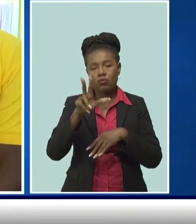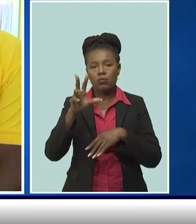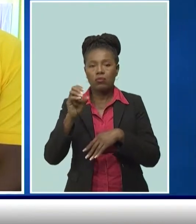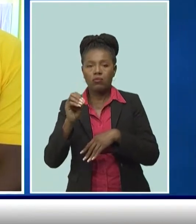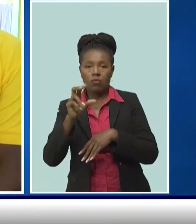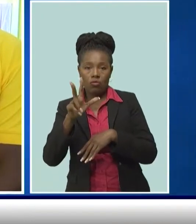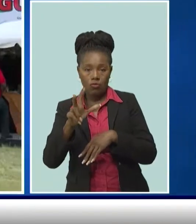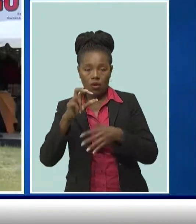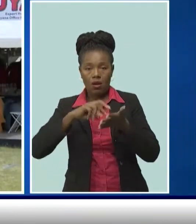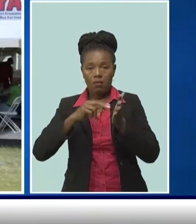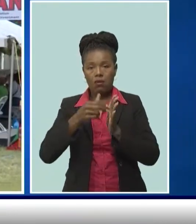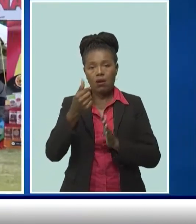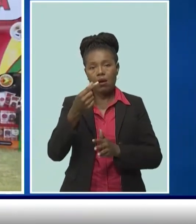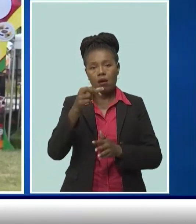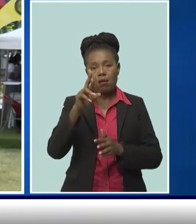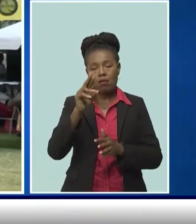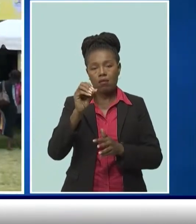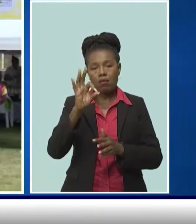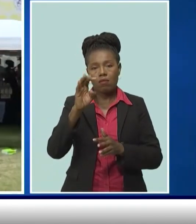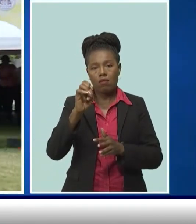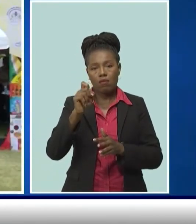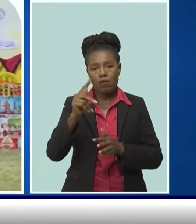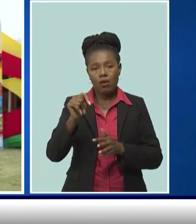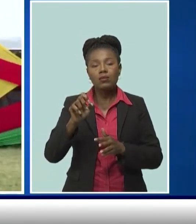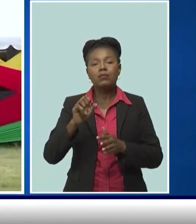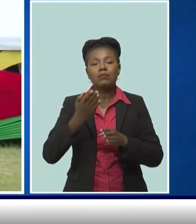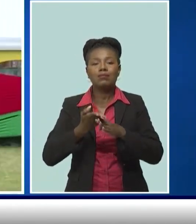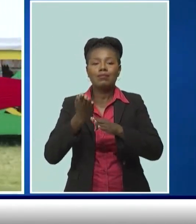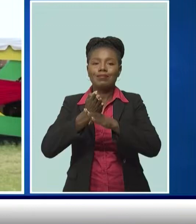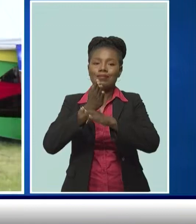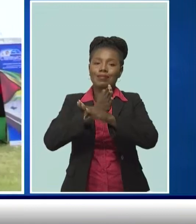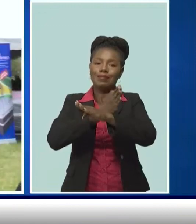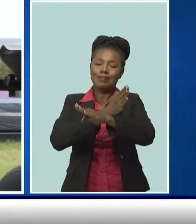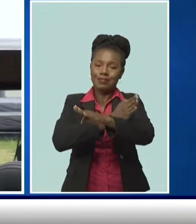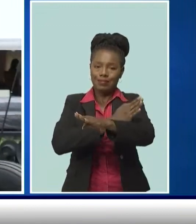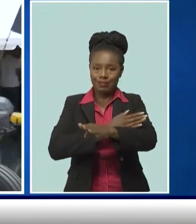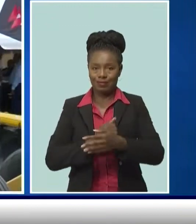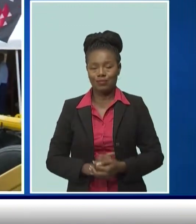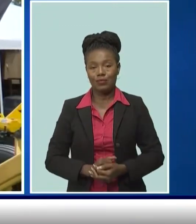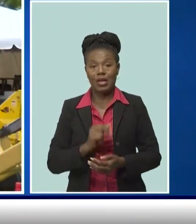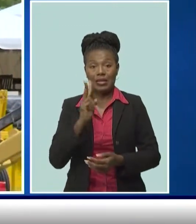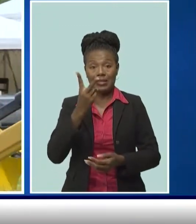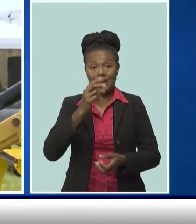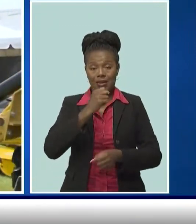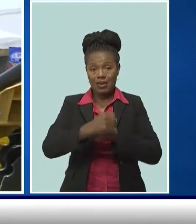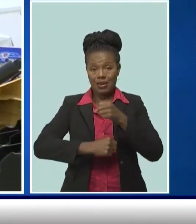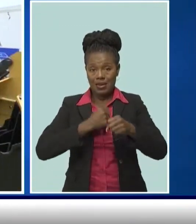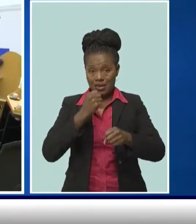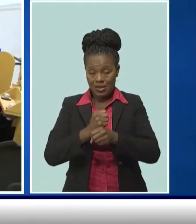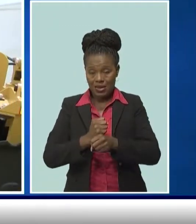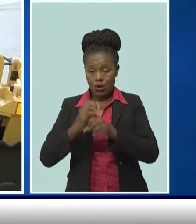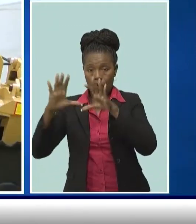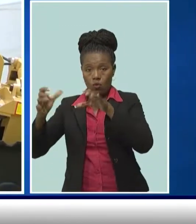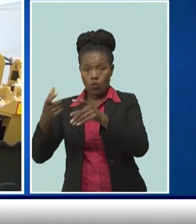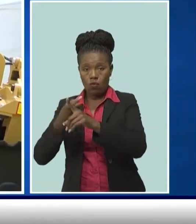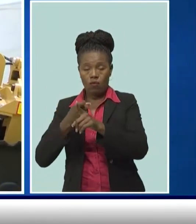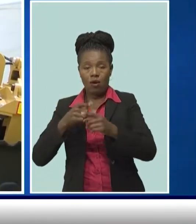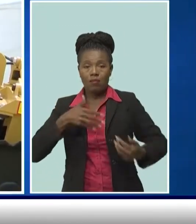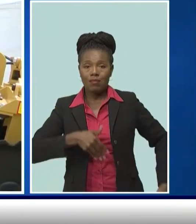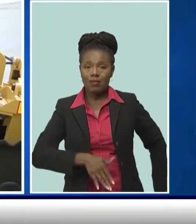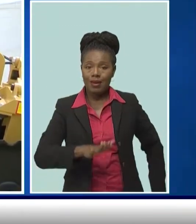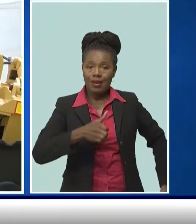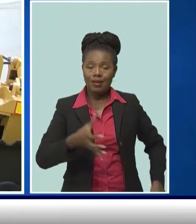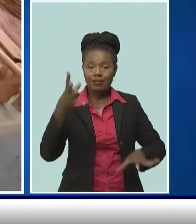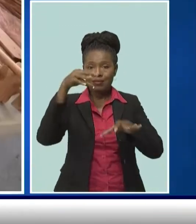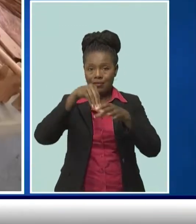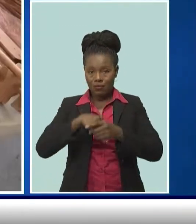that Agrofest is continuing to grow. It's the second year a contingent from Guyana is participating. They've brought a range